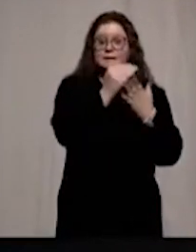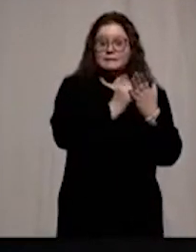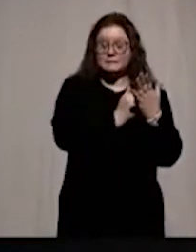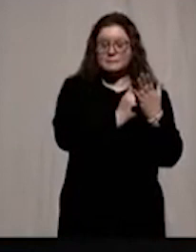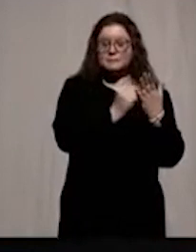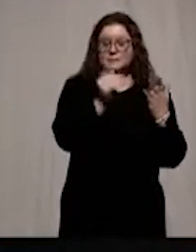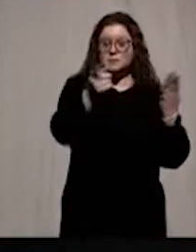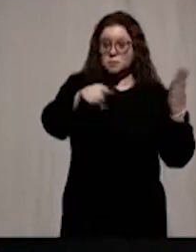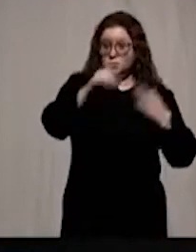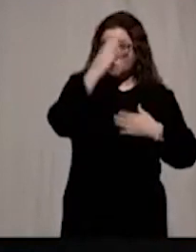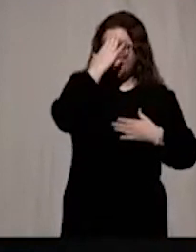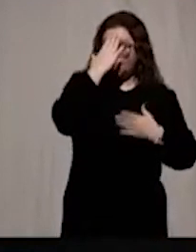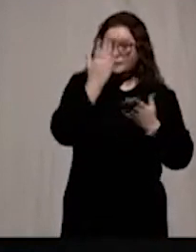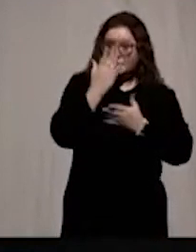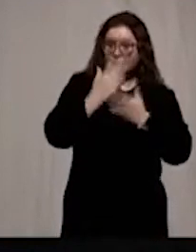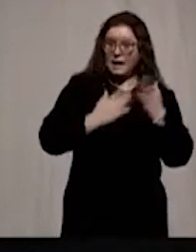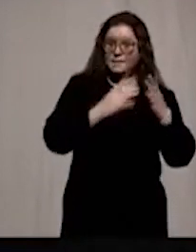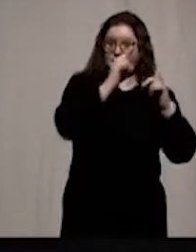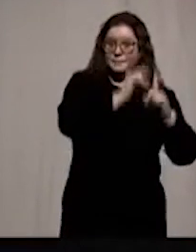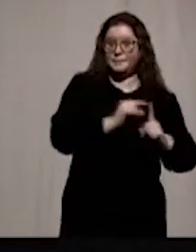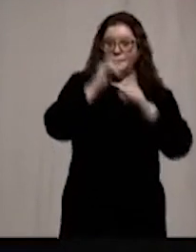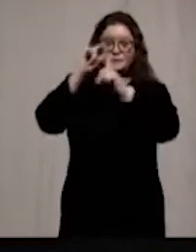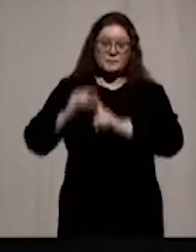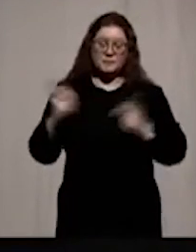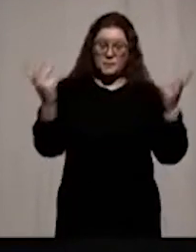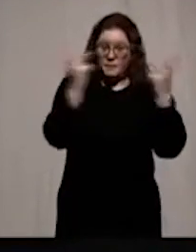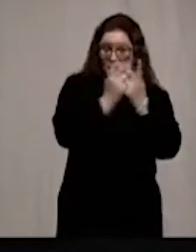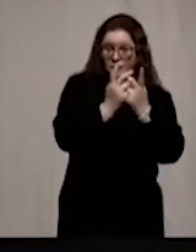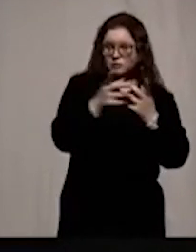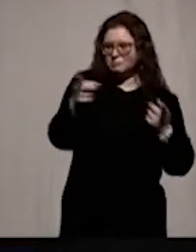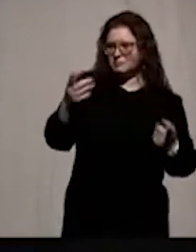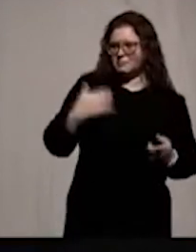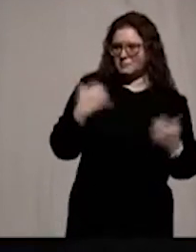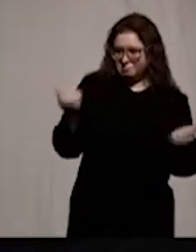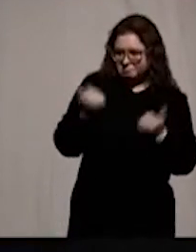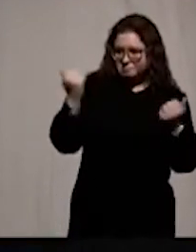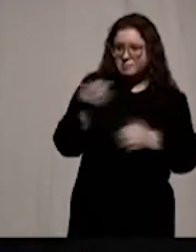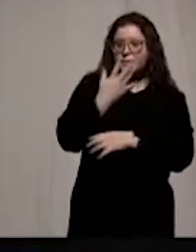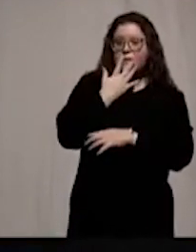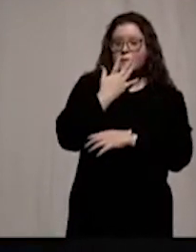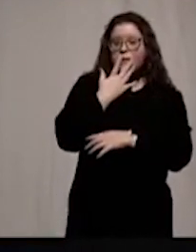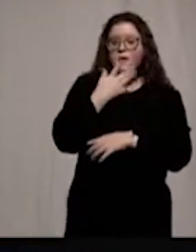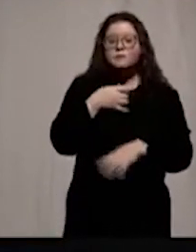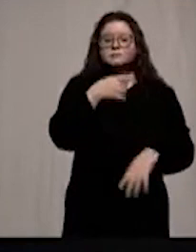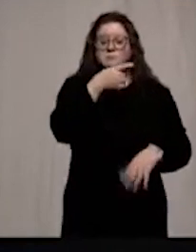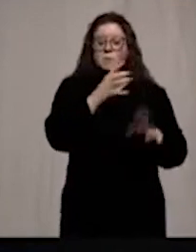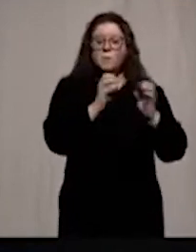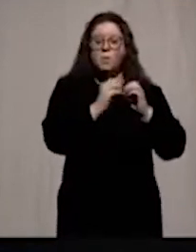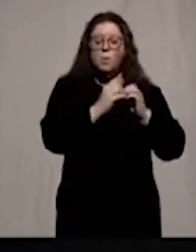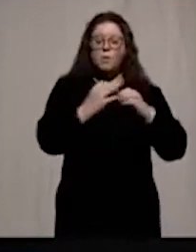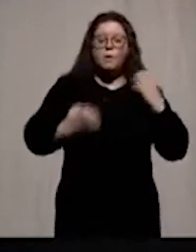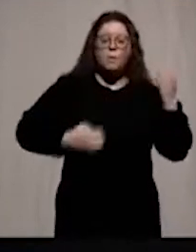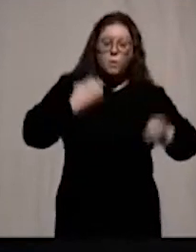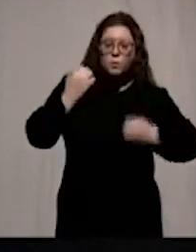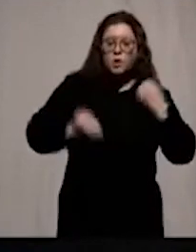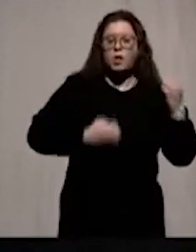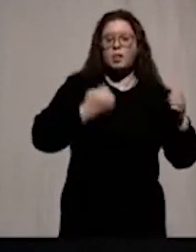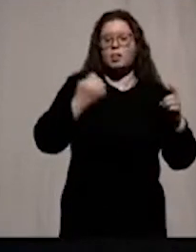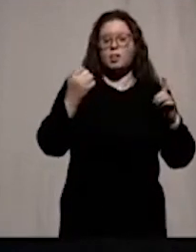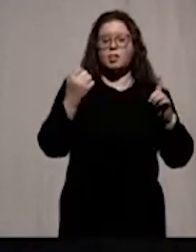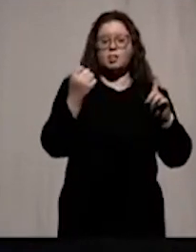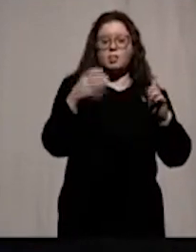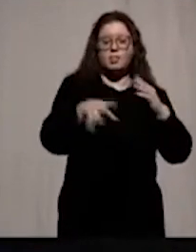of the items go together? I know you had a lot of colors in your list. Yeah. You had a lot of, you had a lot of emotional, you saw a